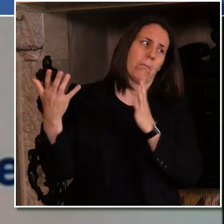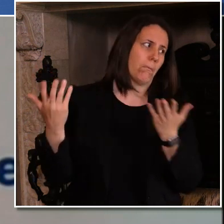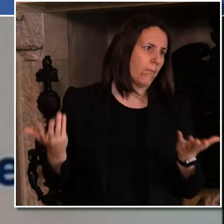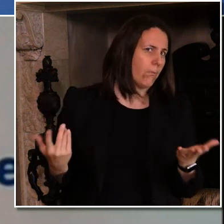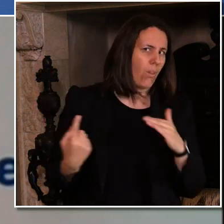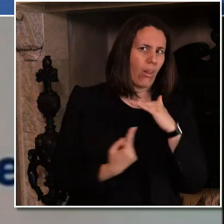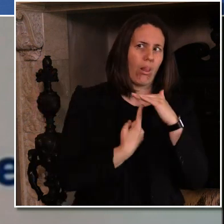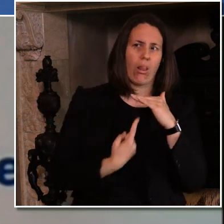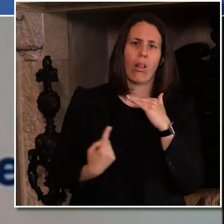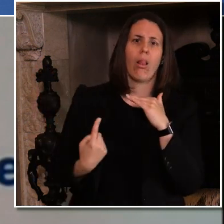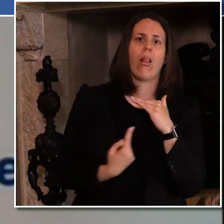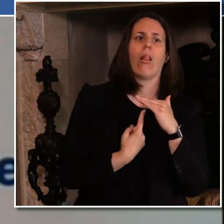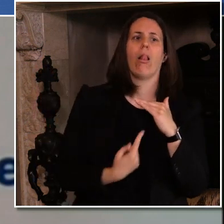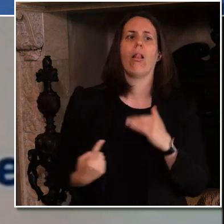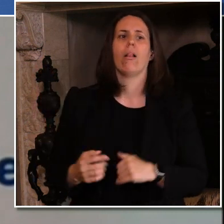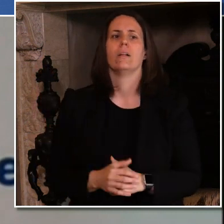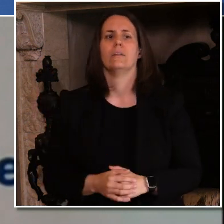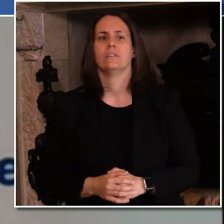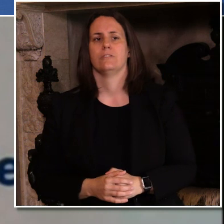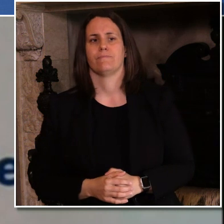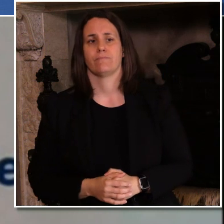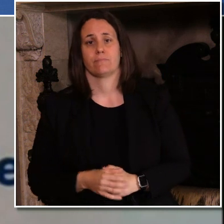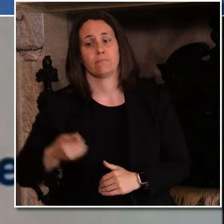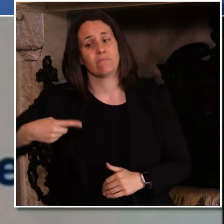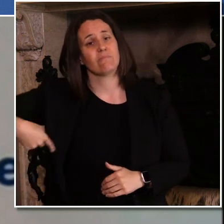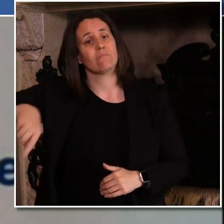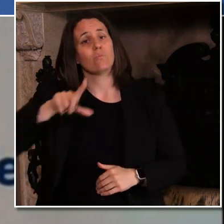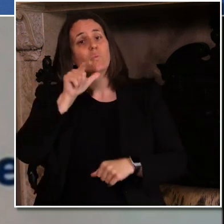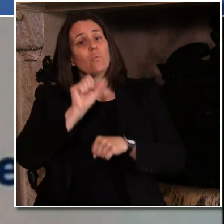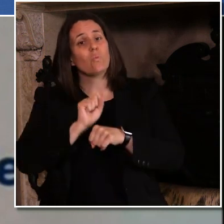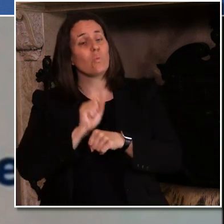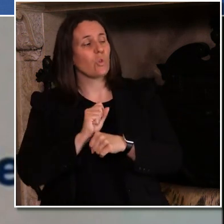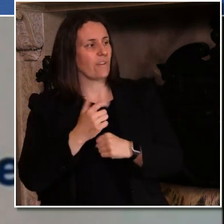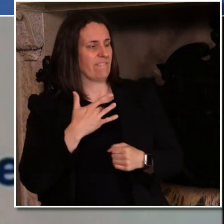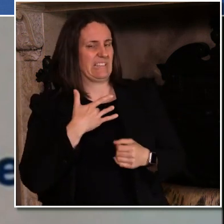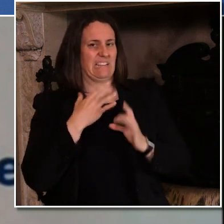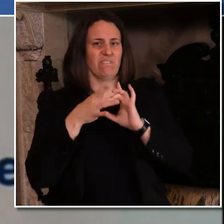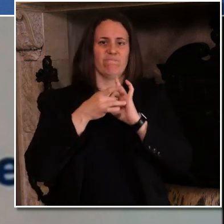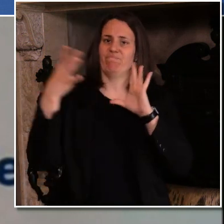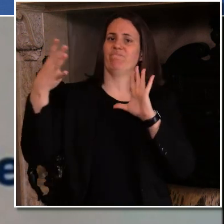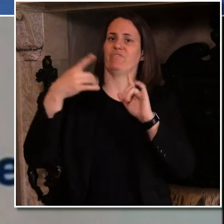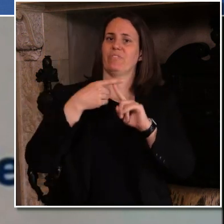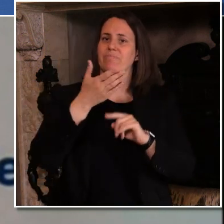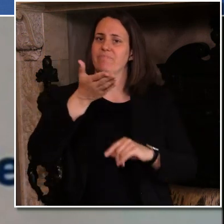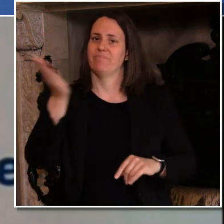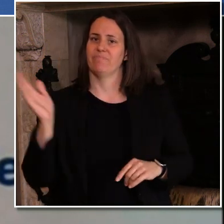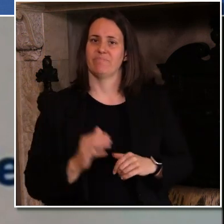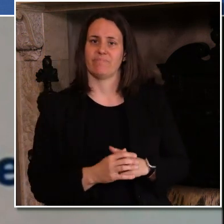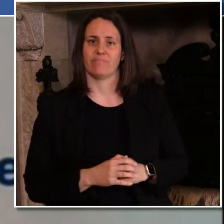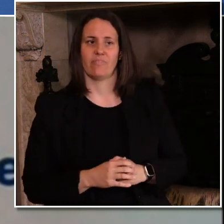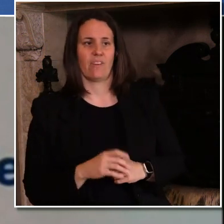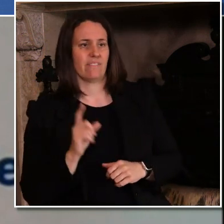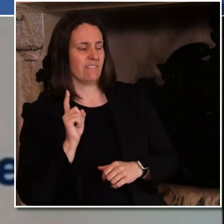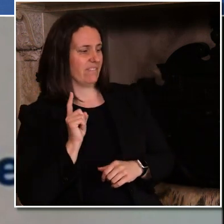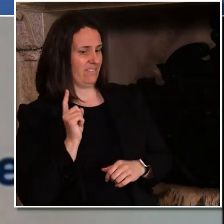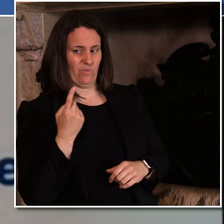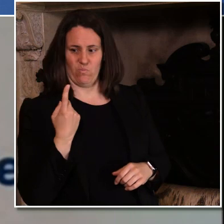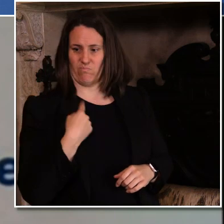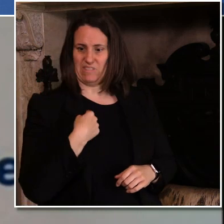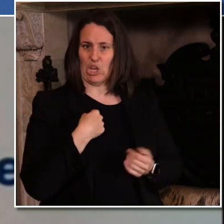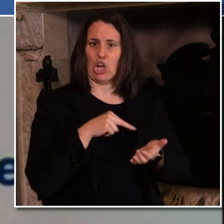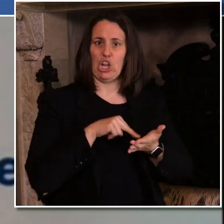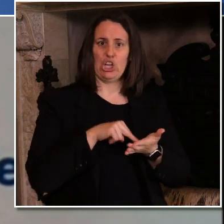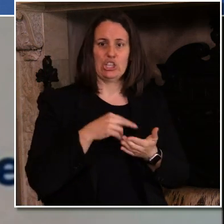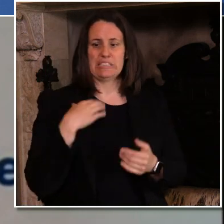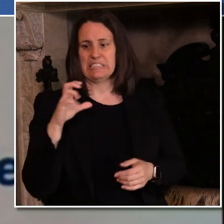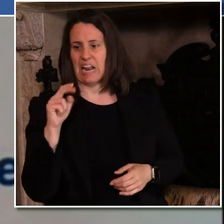The nurses and nursing assistants are generally the only ones going into these rooms of these patients. So they're doing all of the duties that